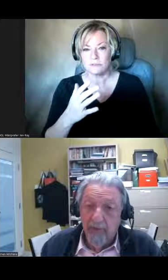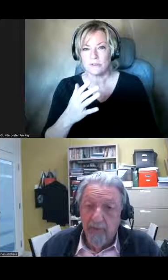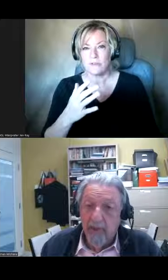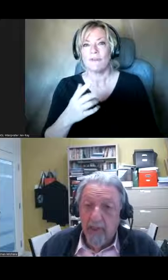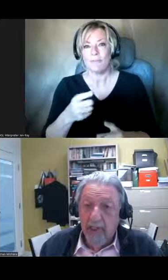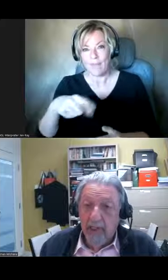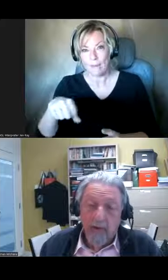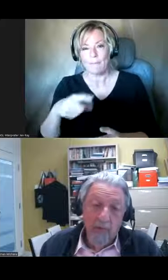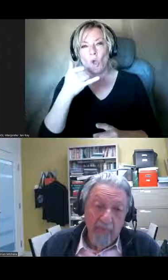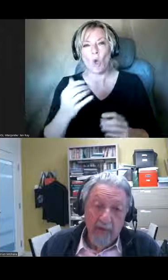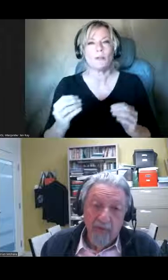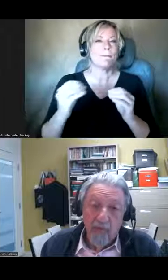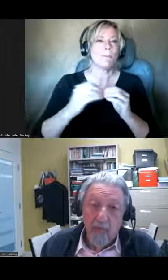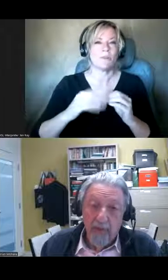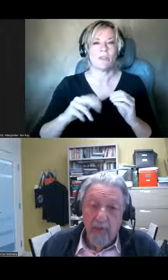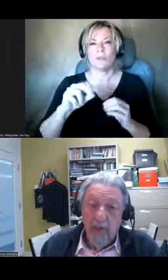in a month.